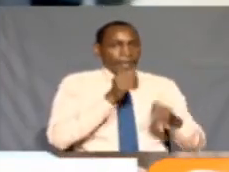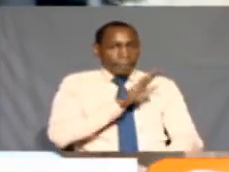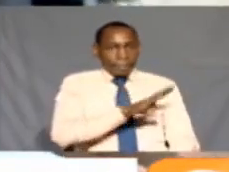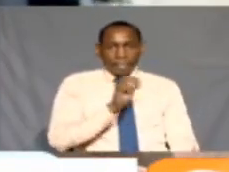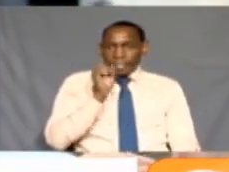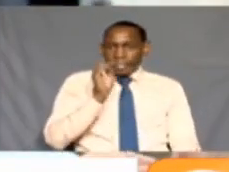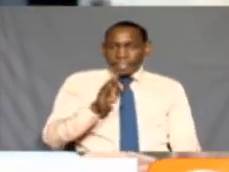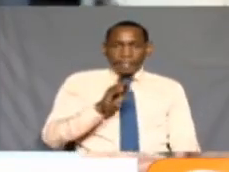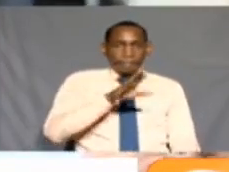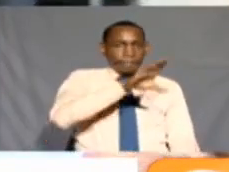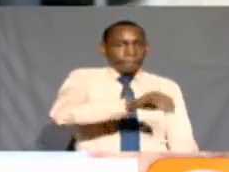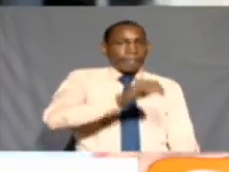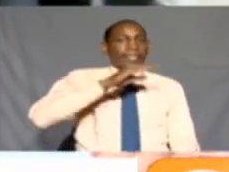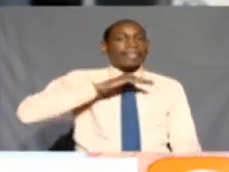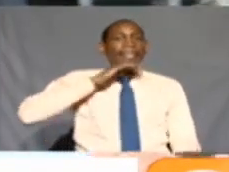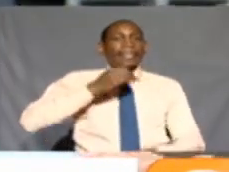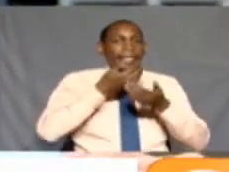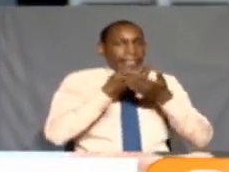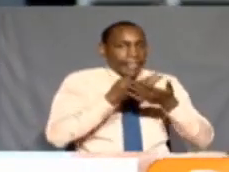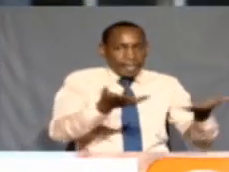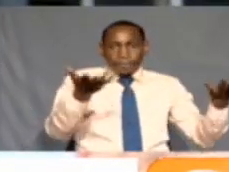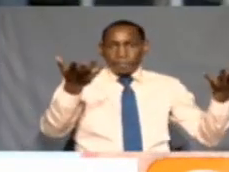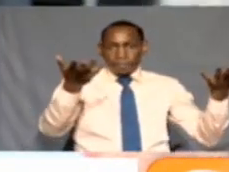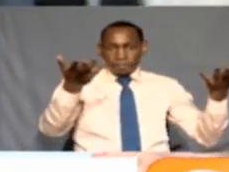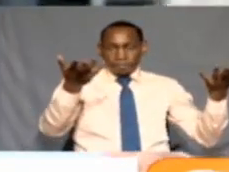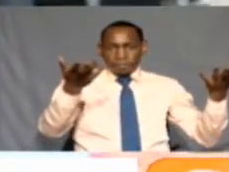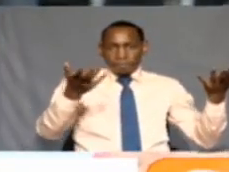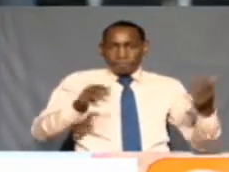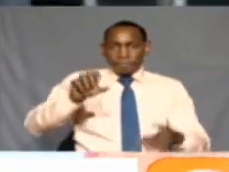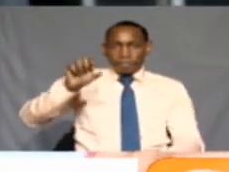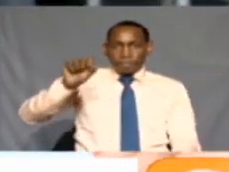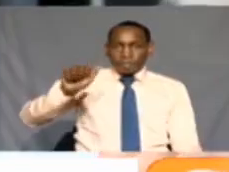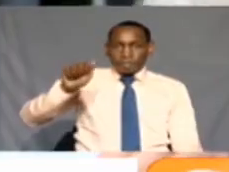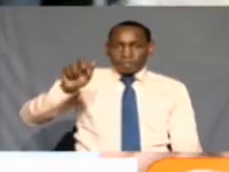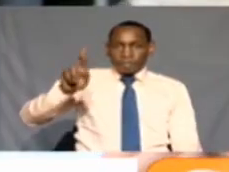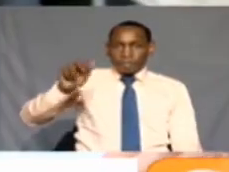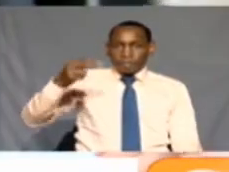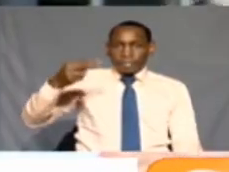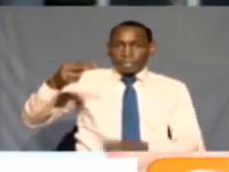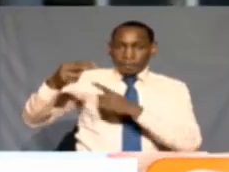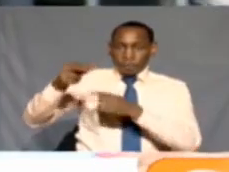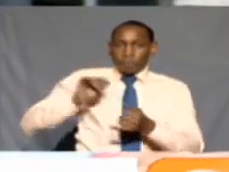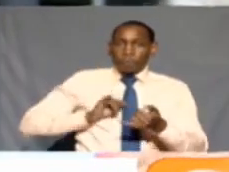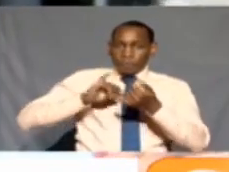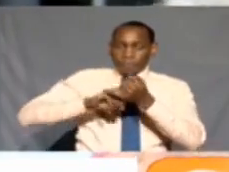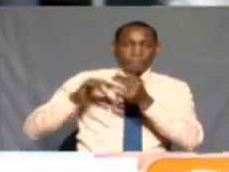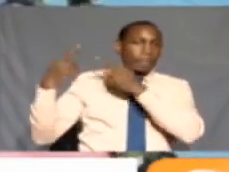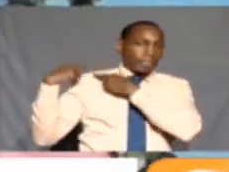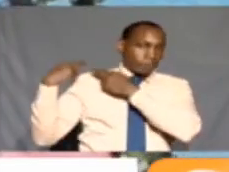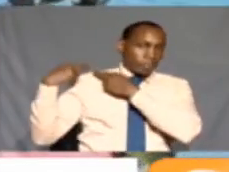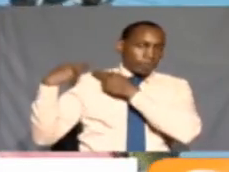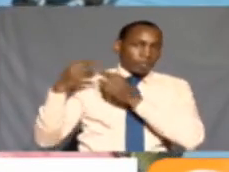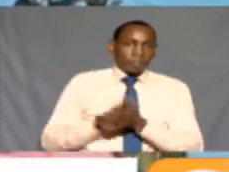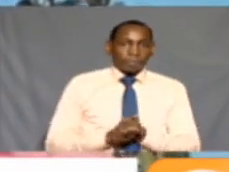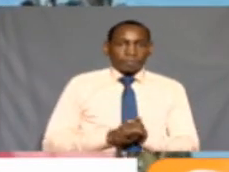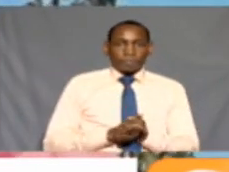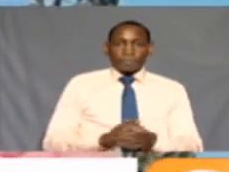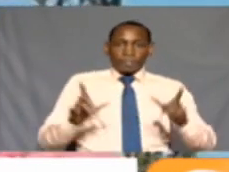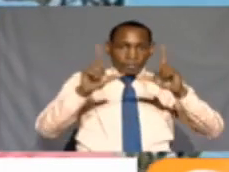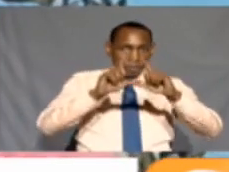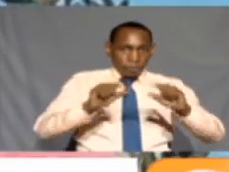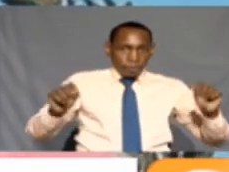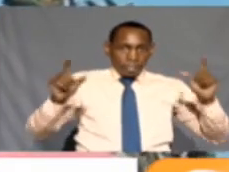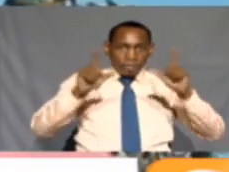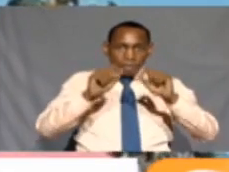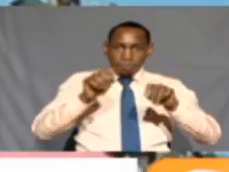he is found dead anywhere, Sarah, his wife, would be responsible. This allegation had